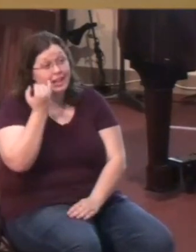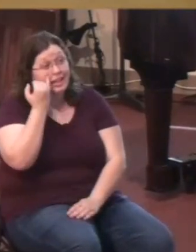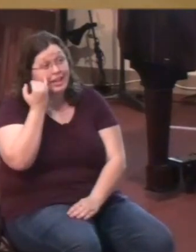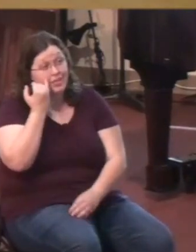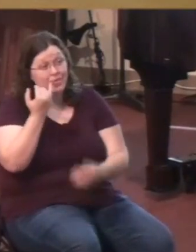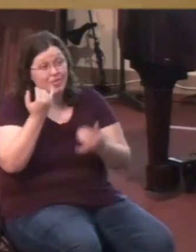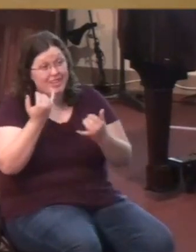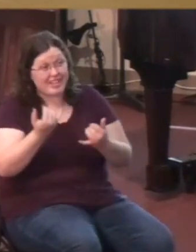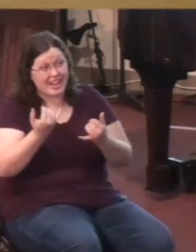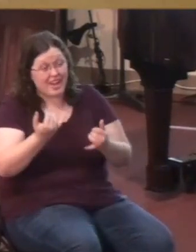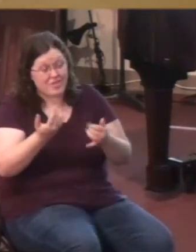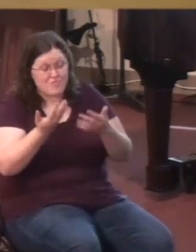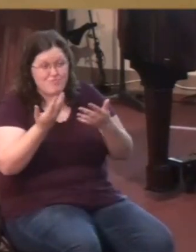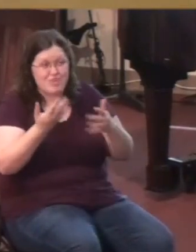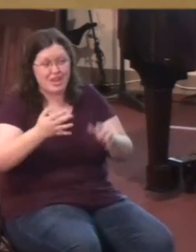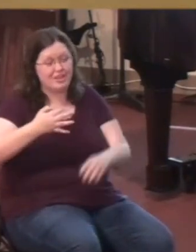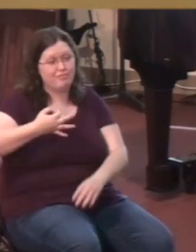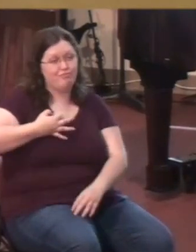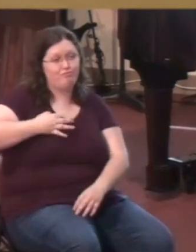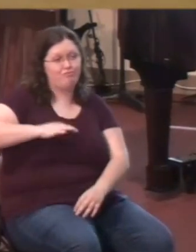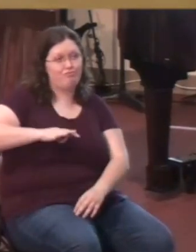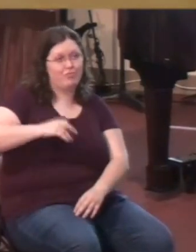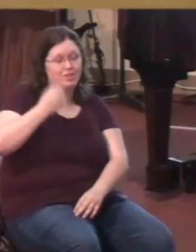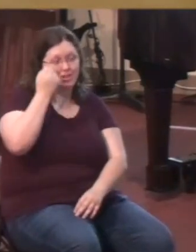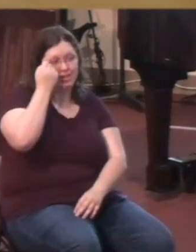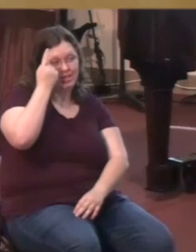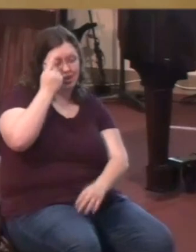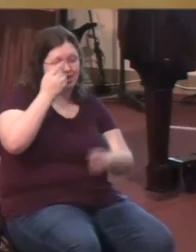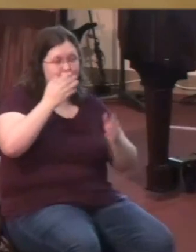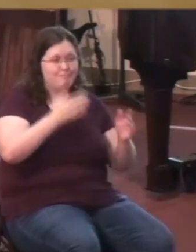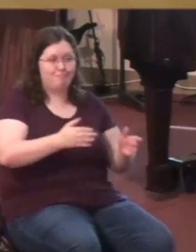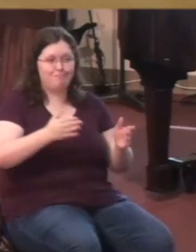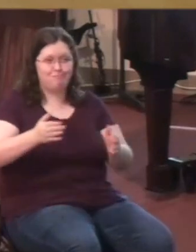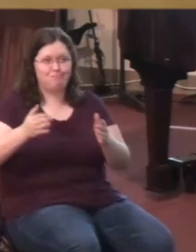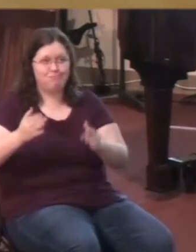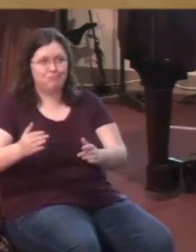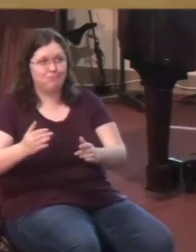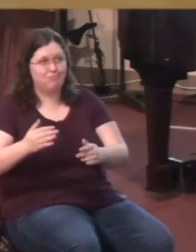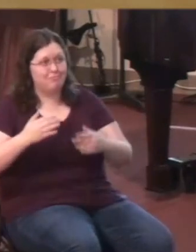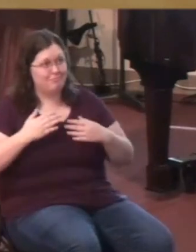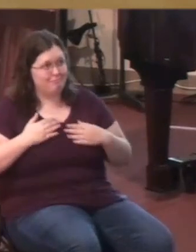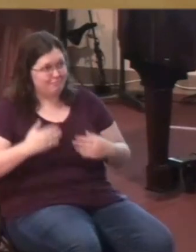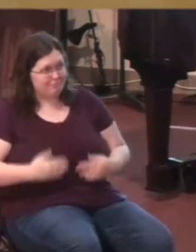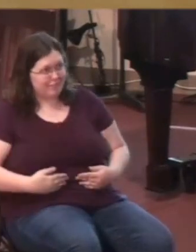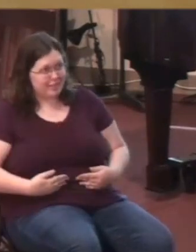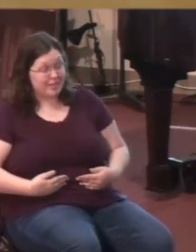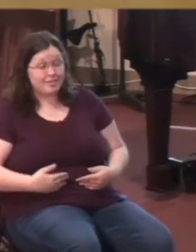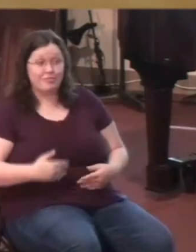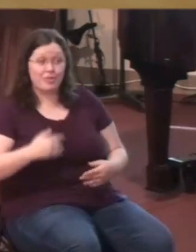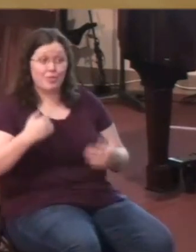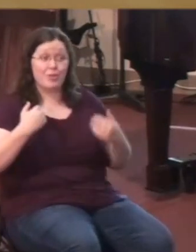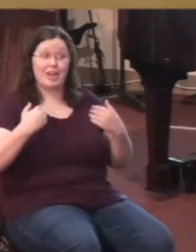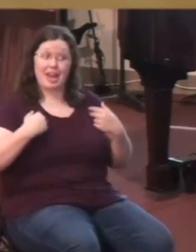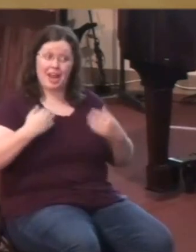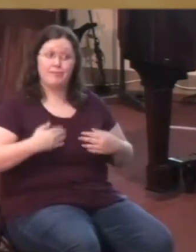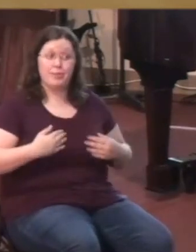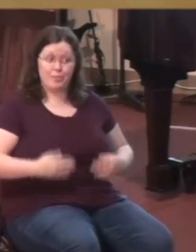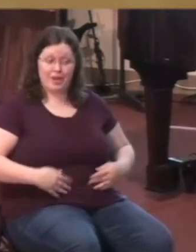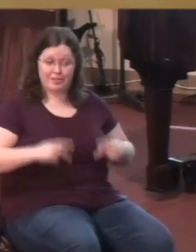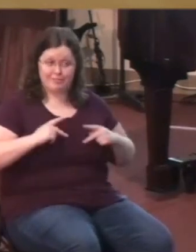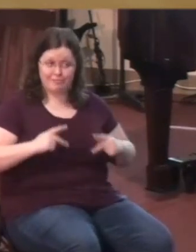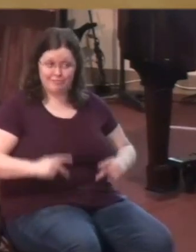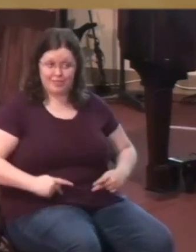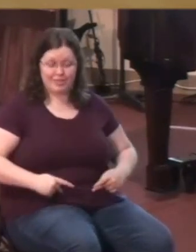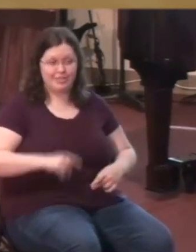would be benefit in understanding the order of being and the fact that we have a body and that there are different levels of